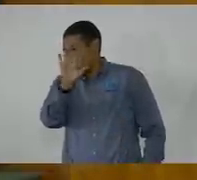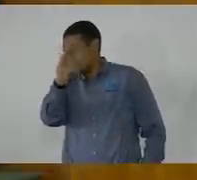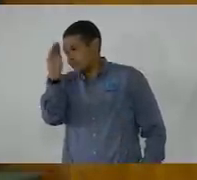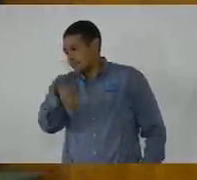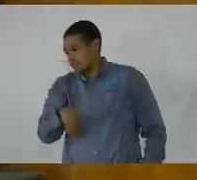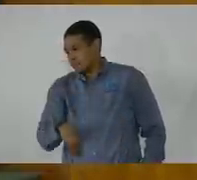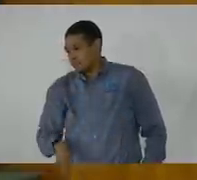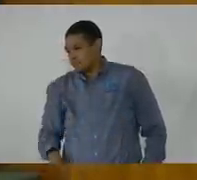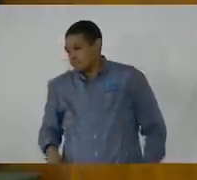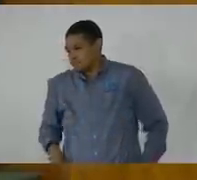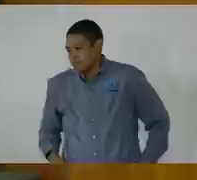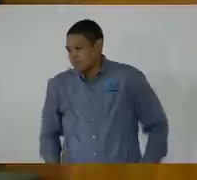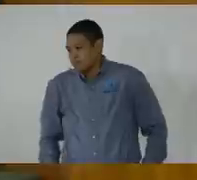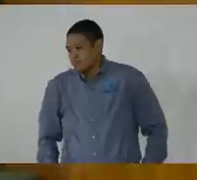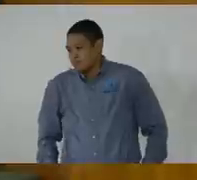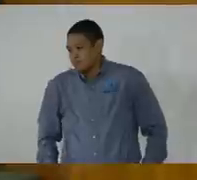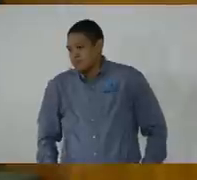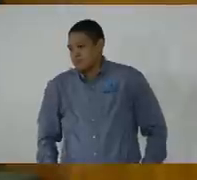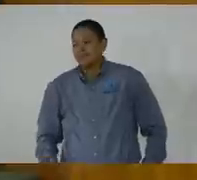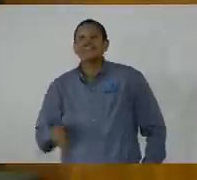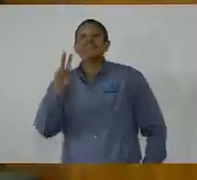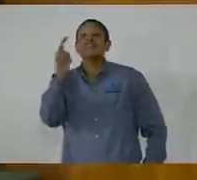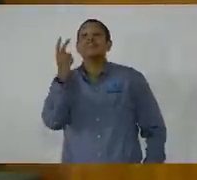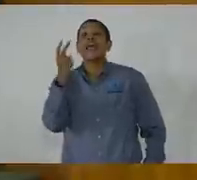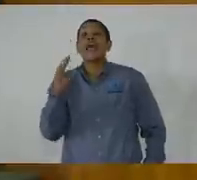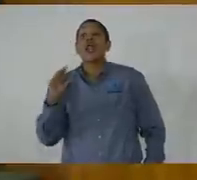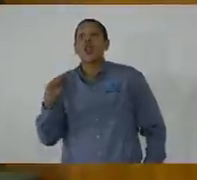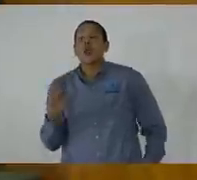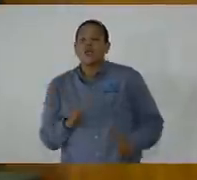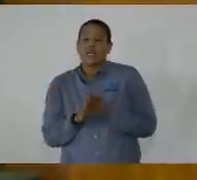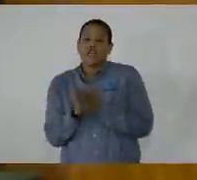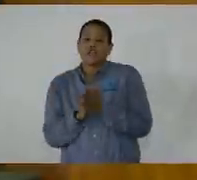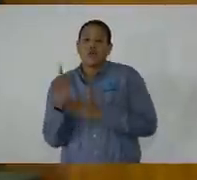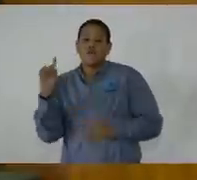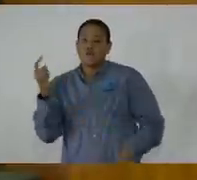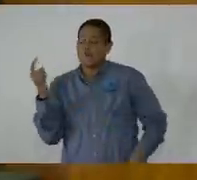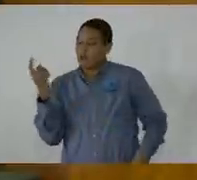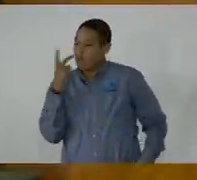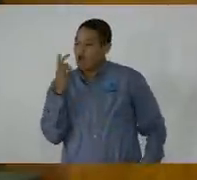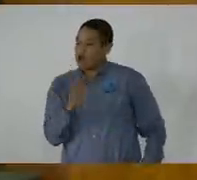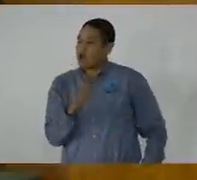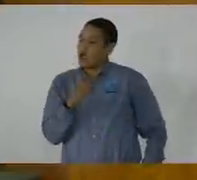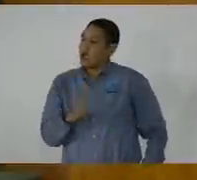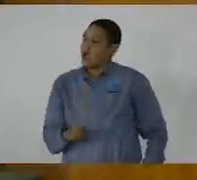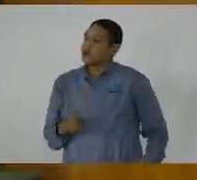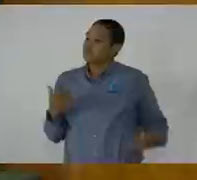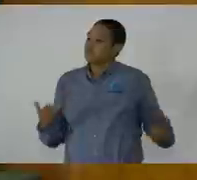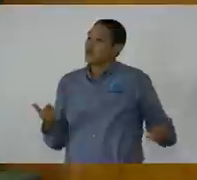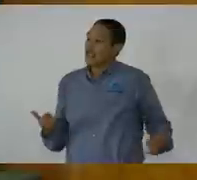4.75%, the second lowest in the market. To date,